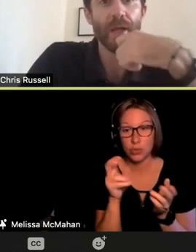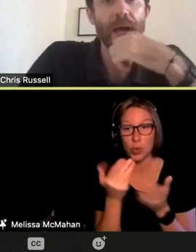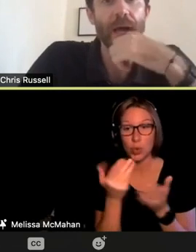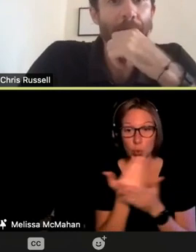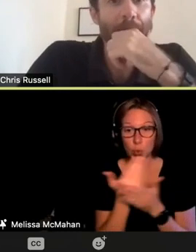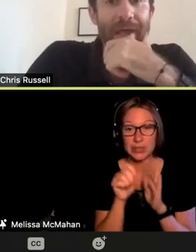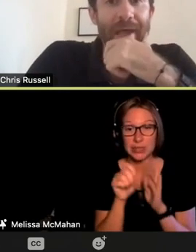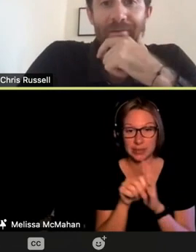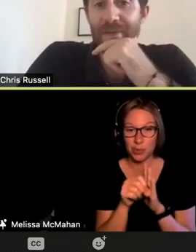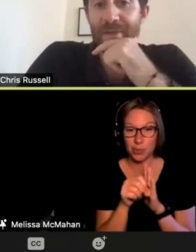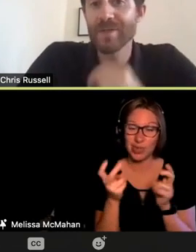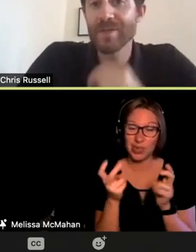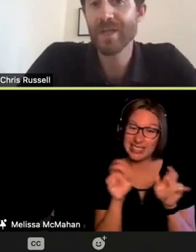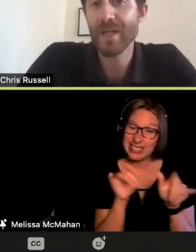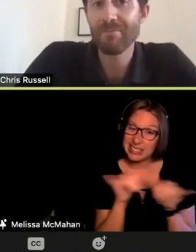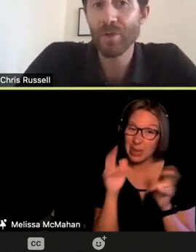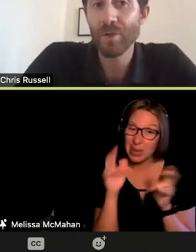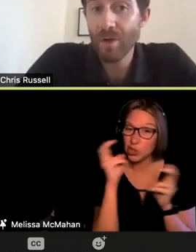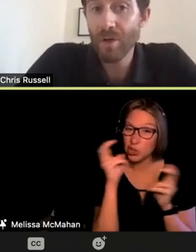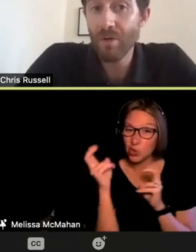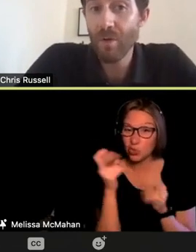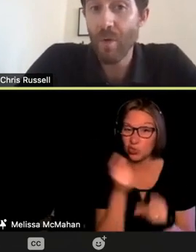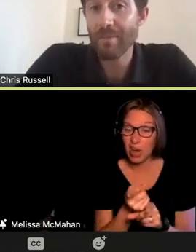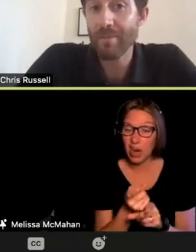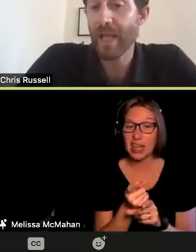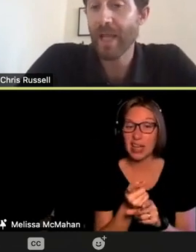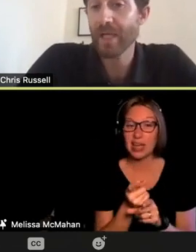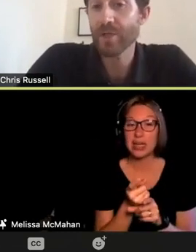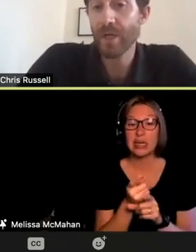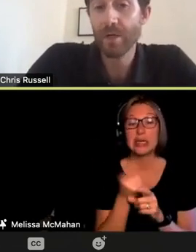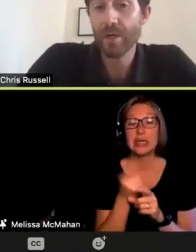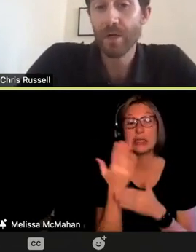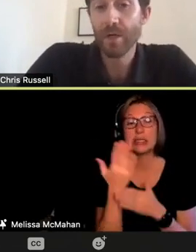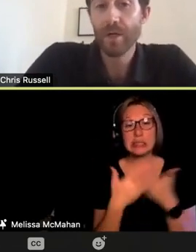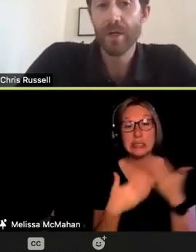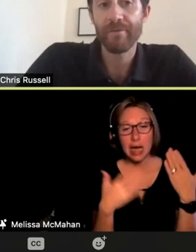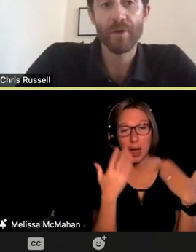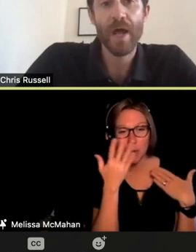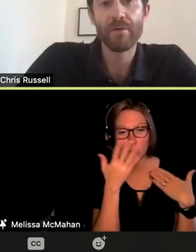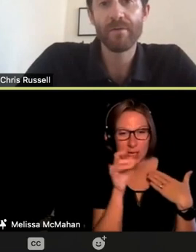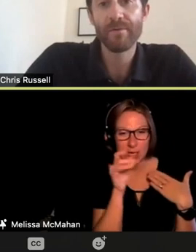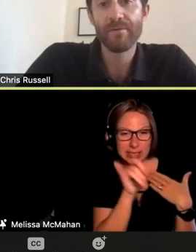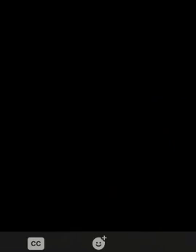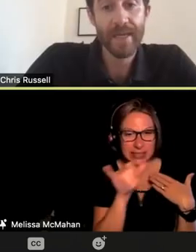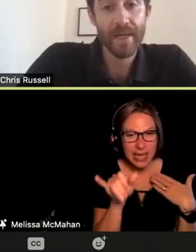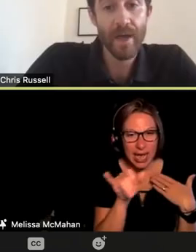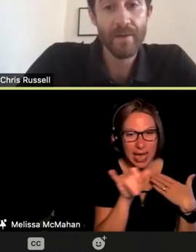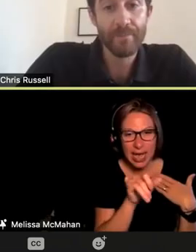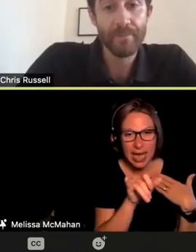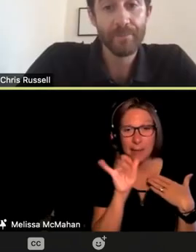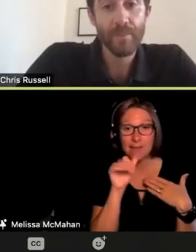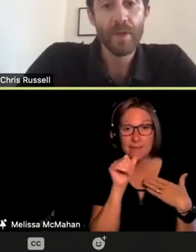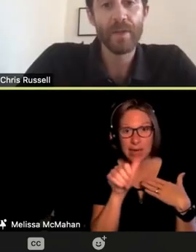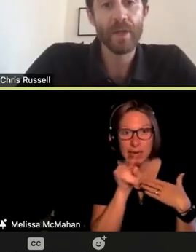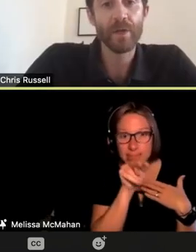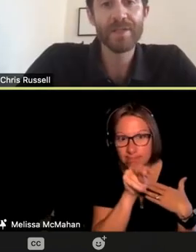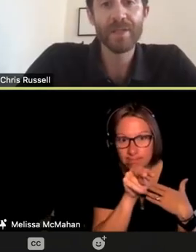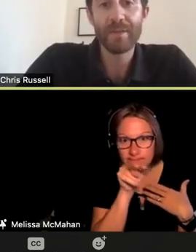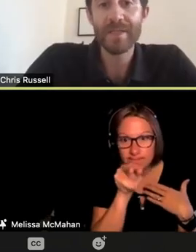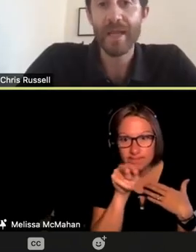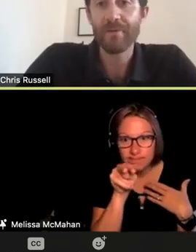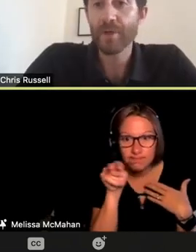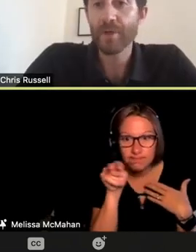right? We have symbols that look quite a bit like each other if you're not fixating on them,